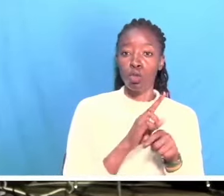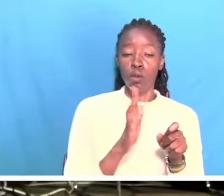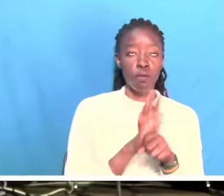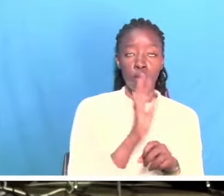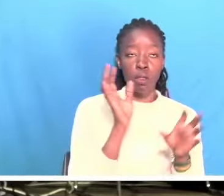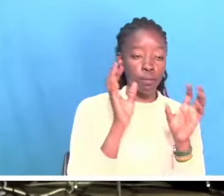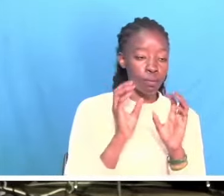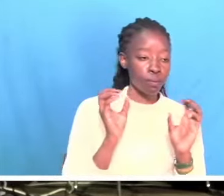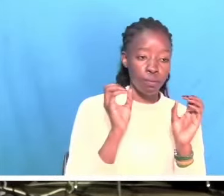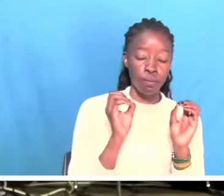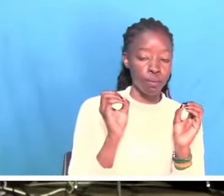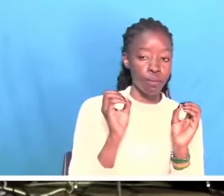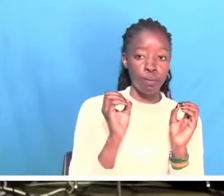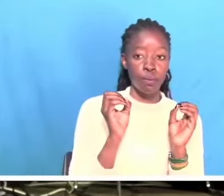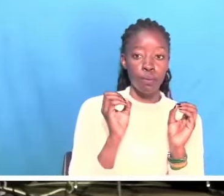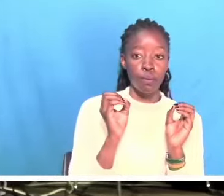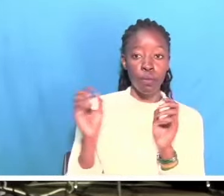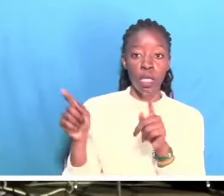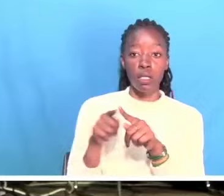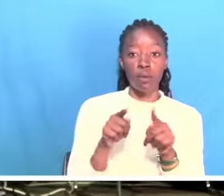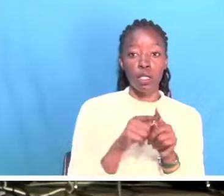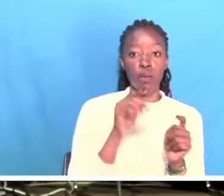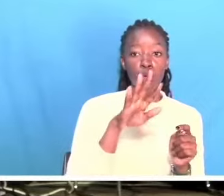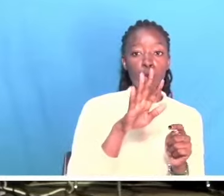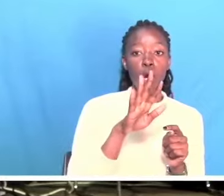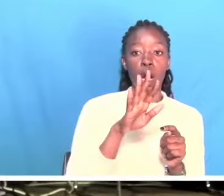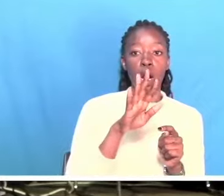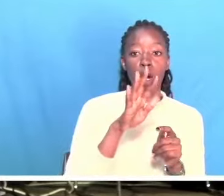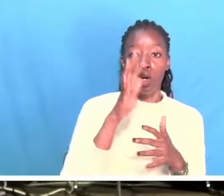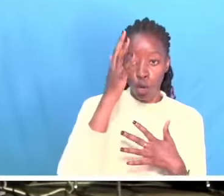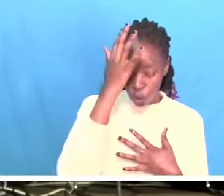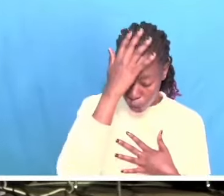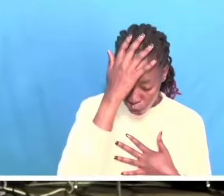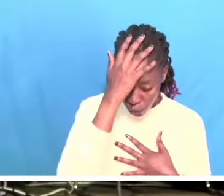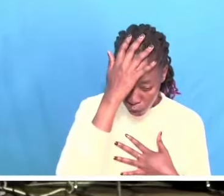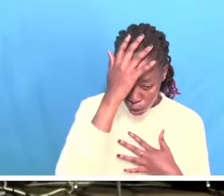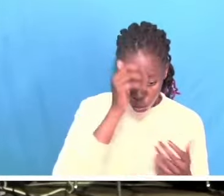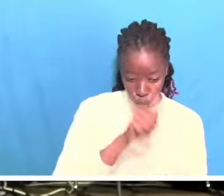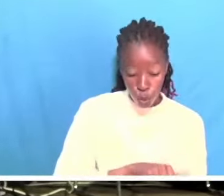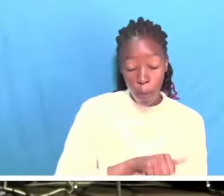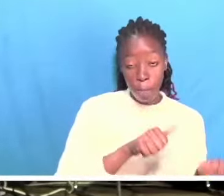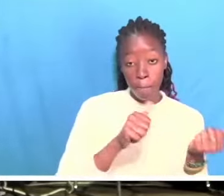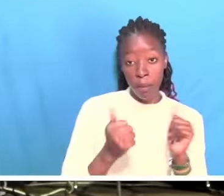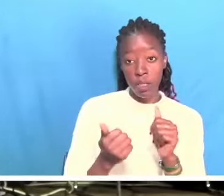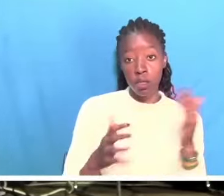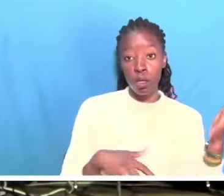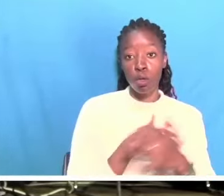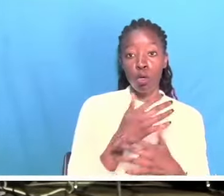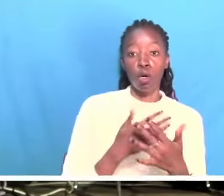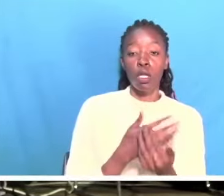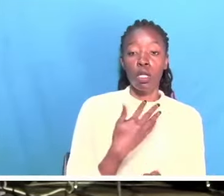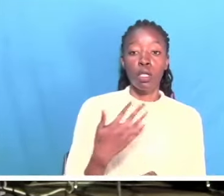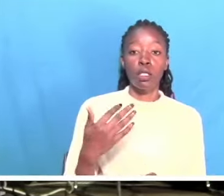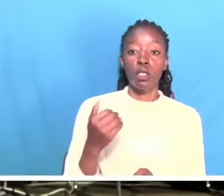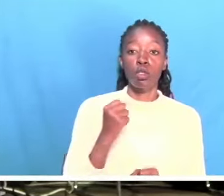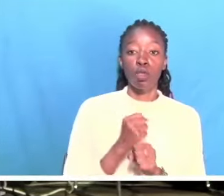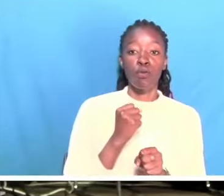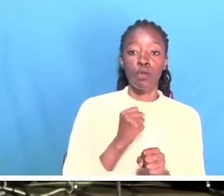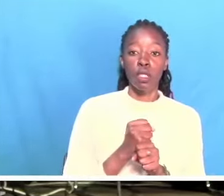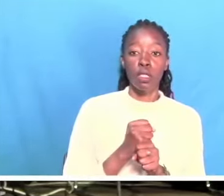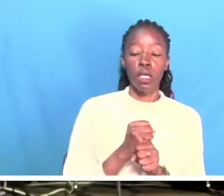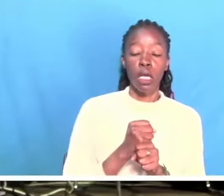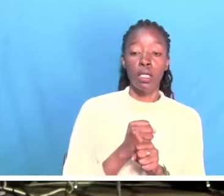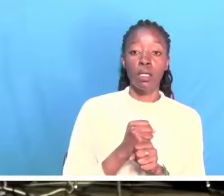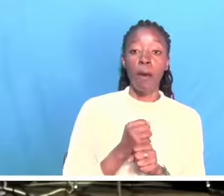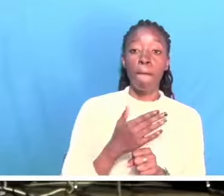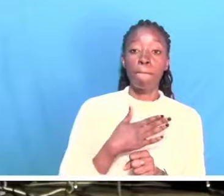ineffective. It is just like your confirmation, your baptism, your whatever else that you have done here. You know, there are big ceremonies. It is just like